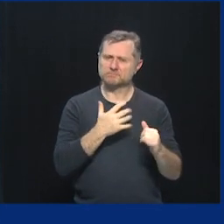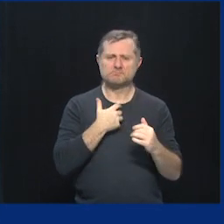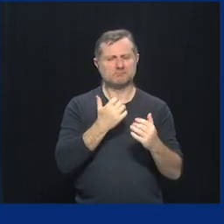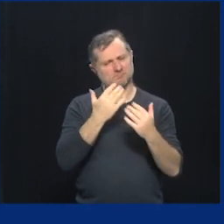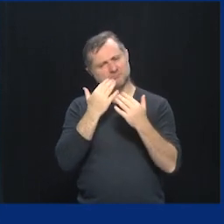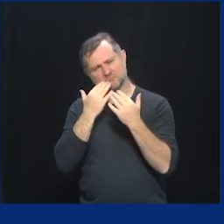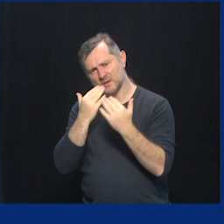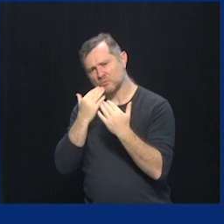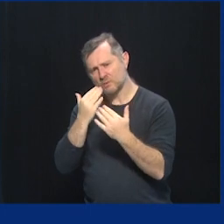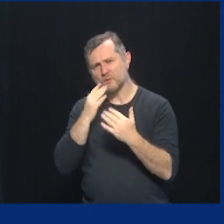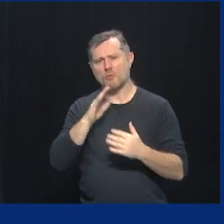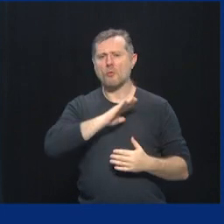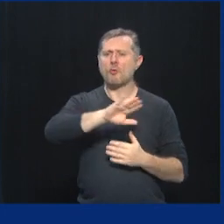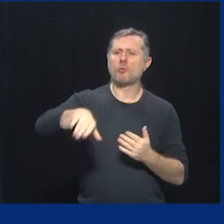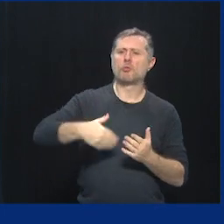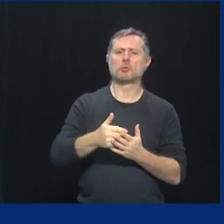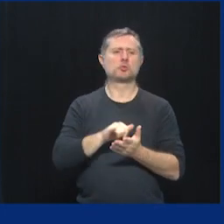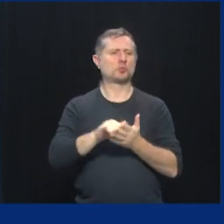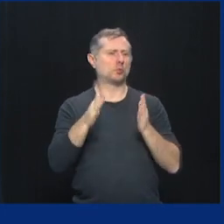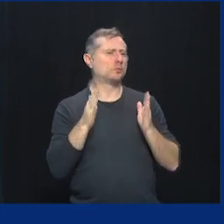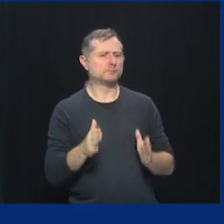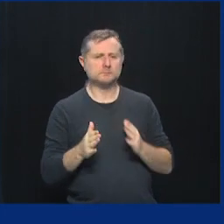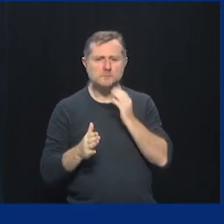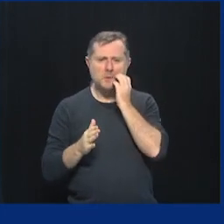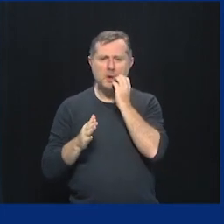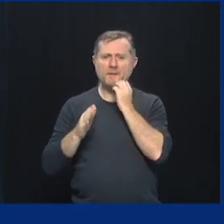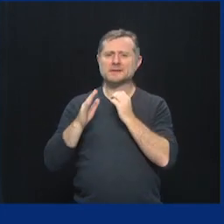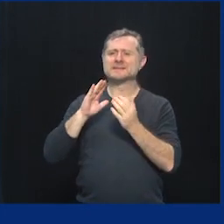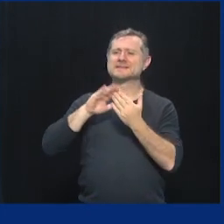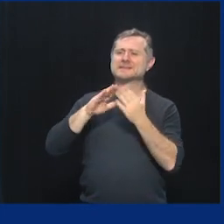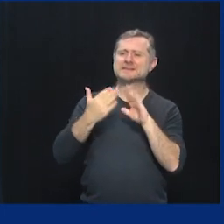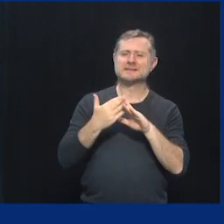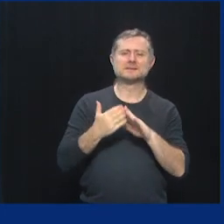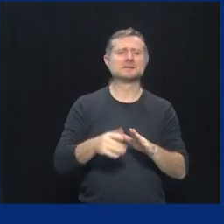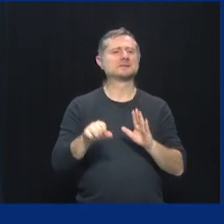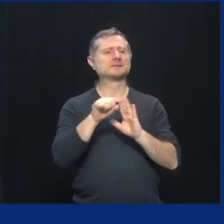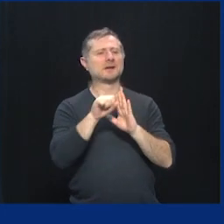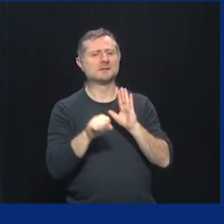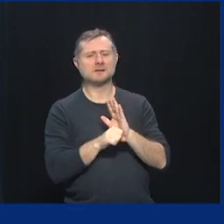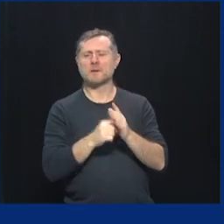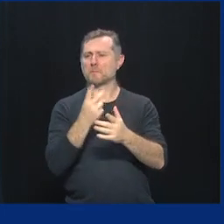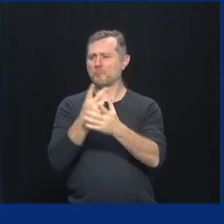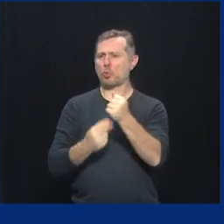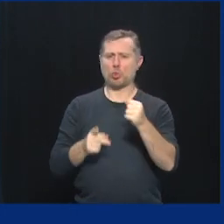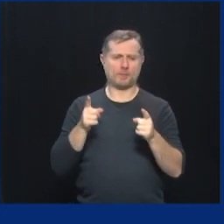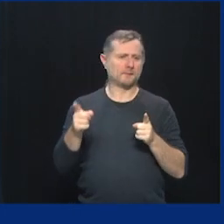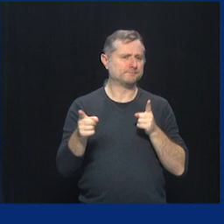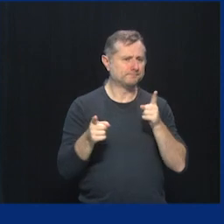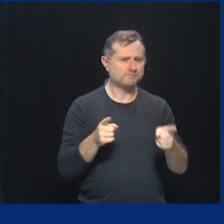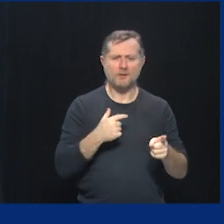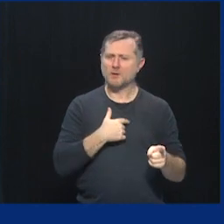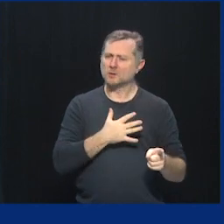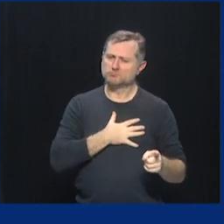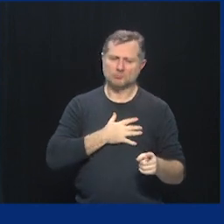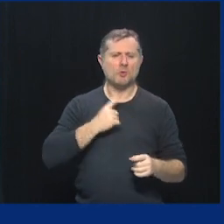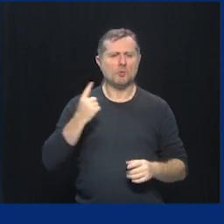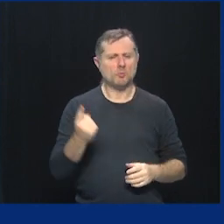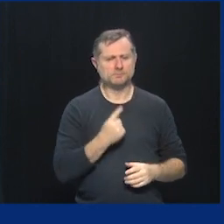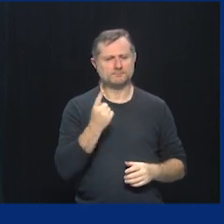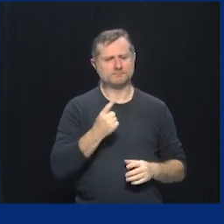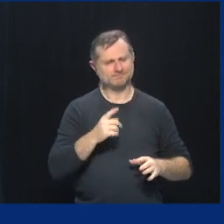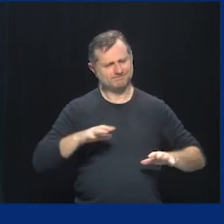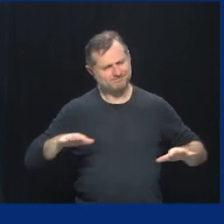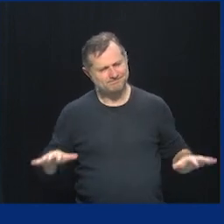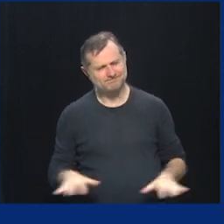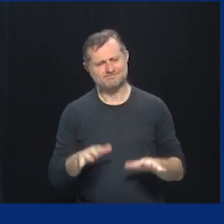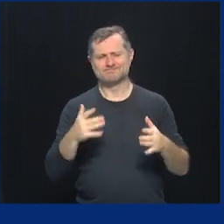New Yorkers at the city and the state level, as well as the other localities, who always go all out. Unfortunately,